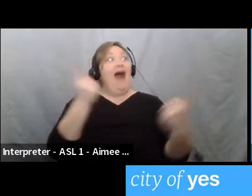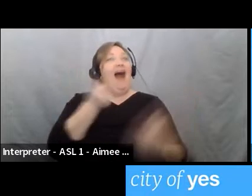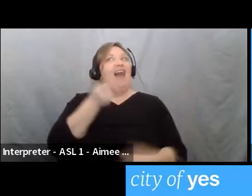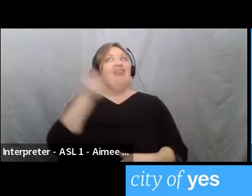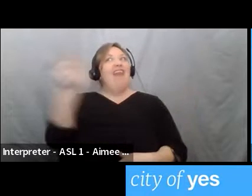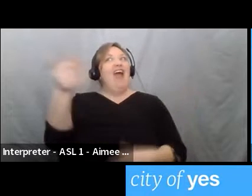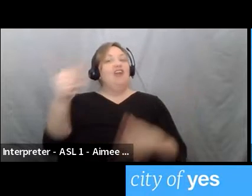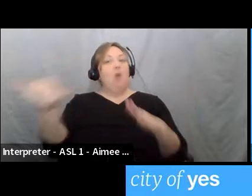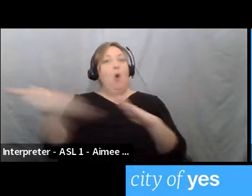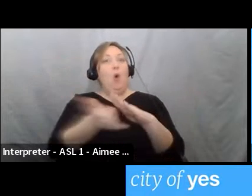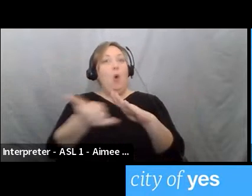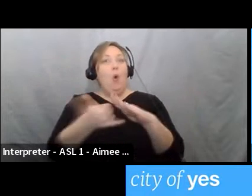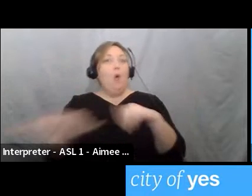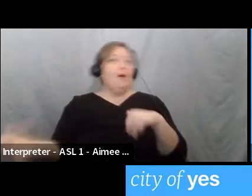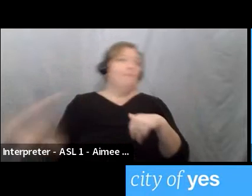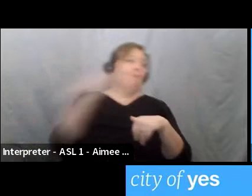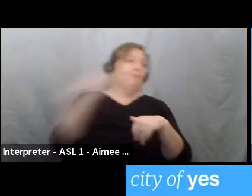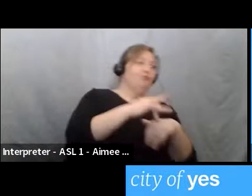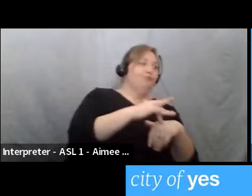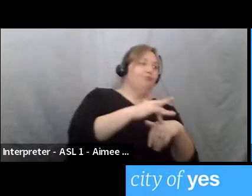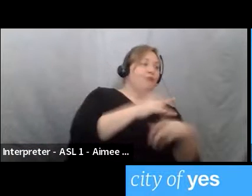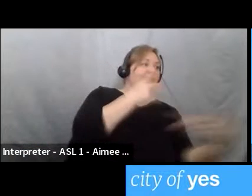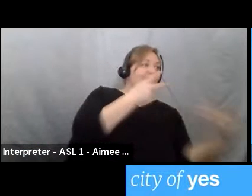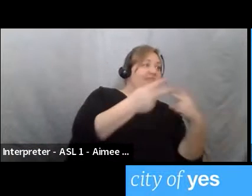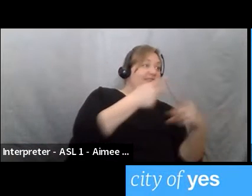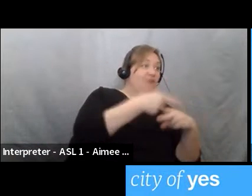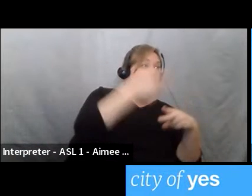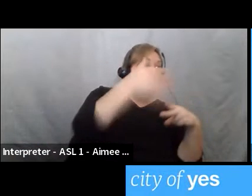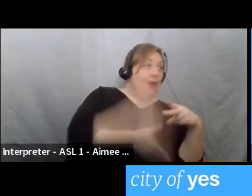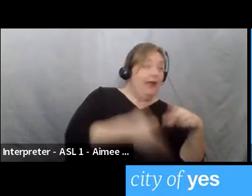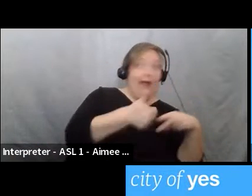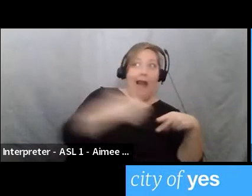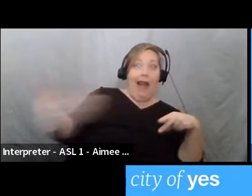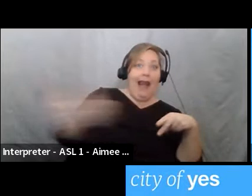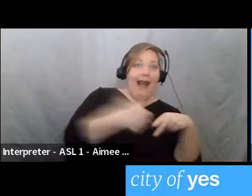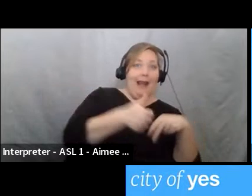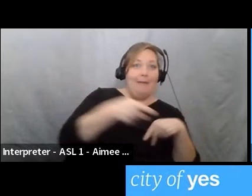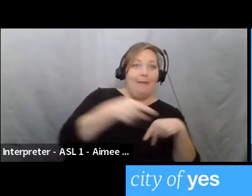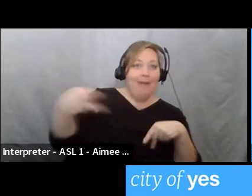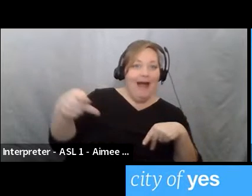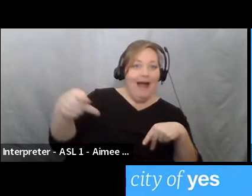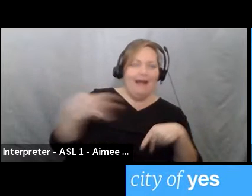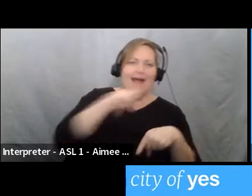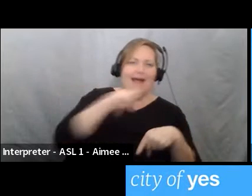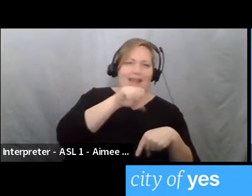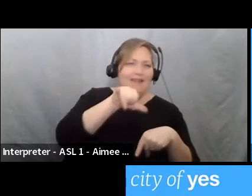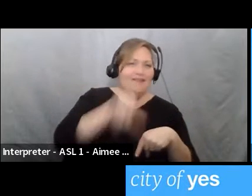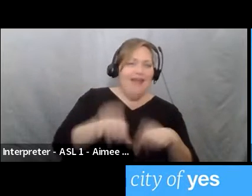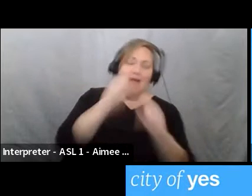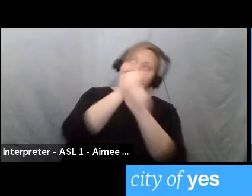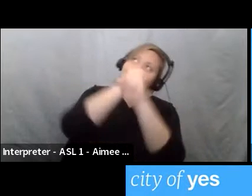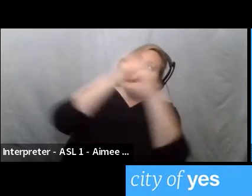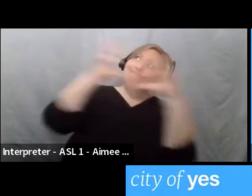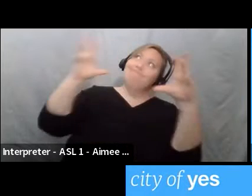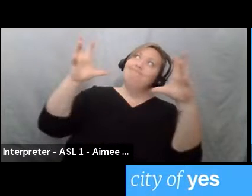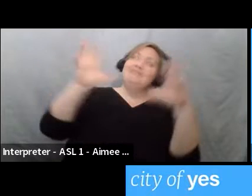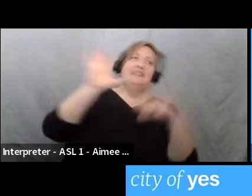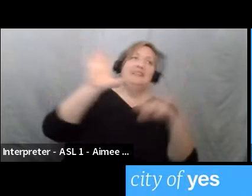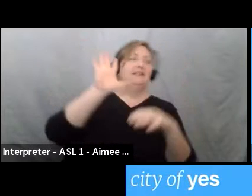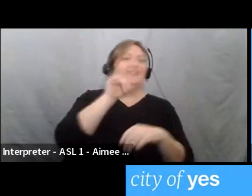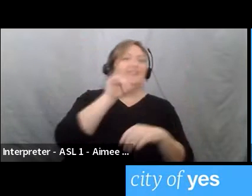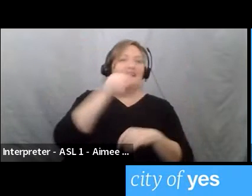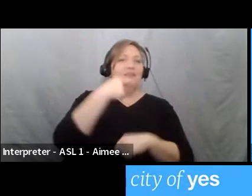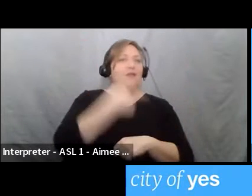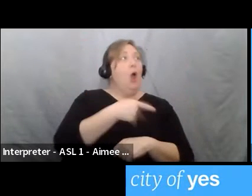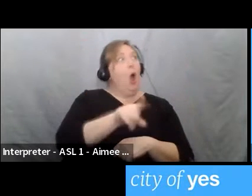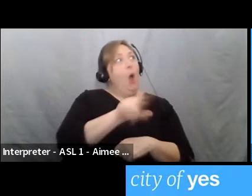to come for the weekend or so, or whatever, or I go over there, or maybe a bike ride. And not for him to say, hey, I'm moving